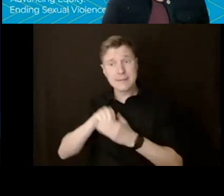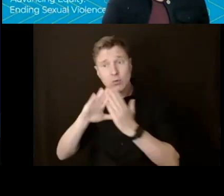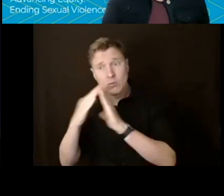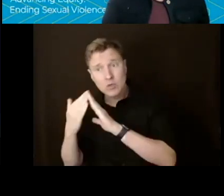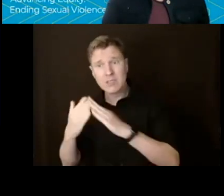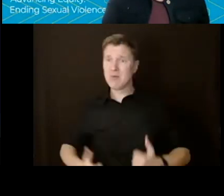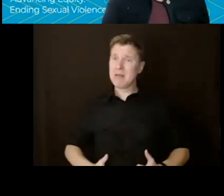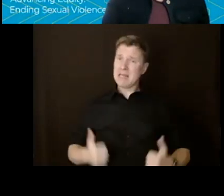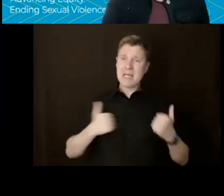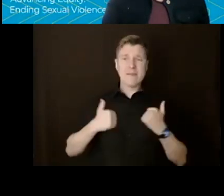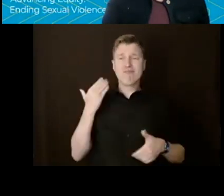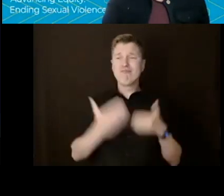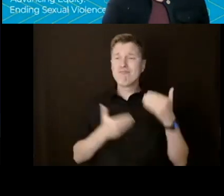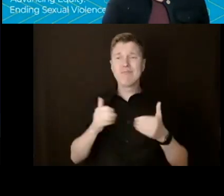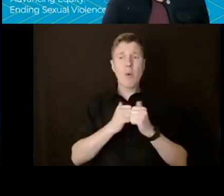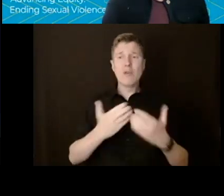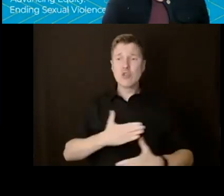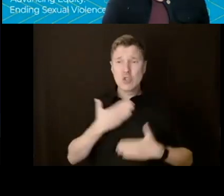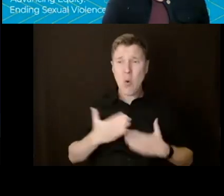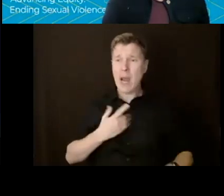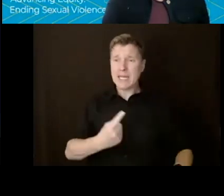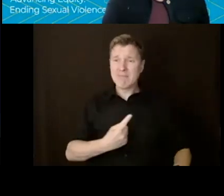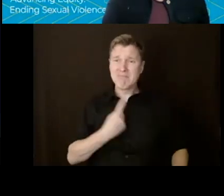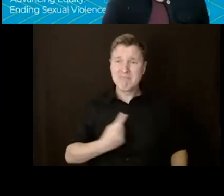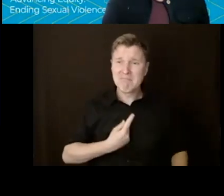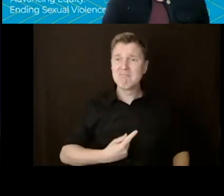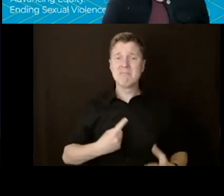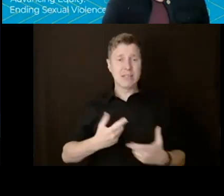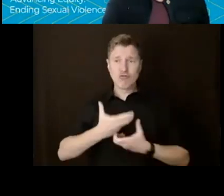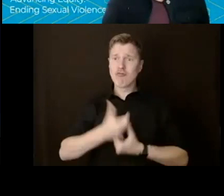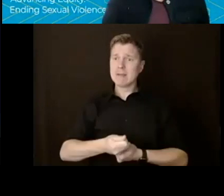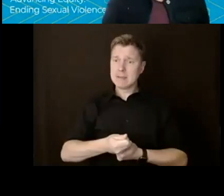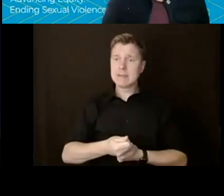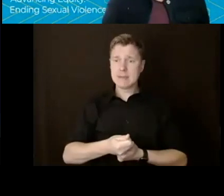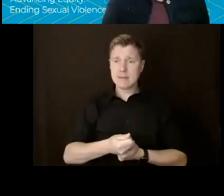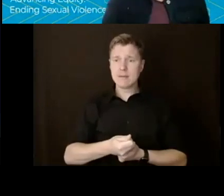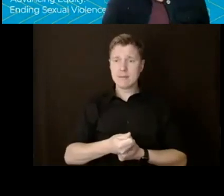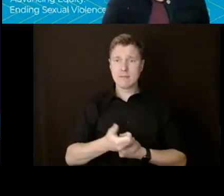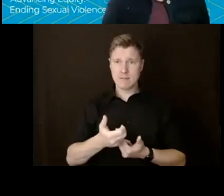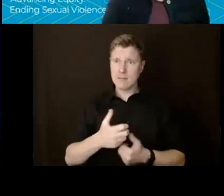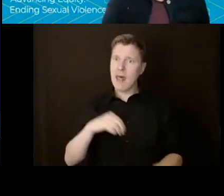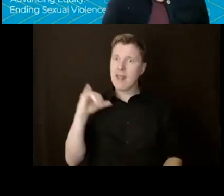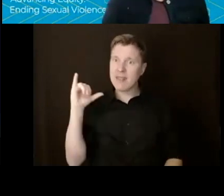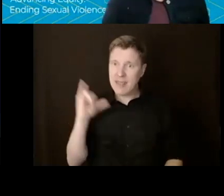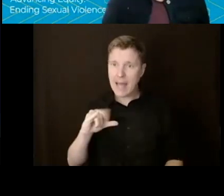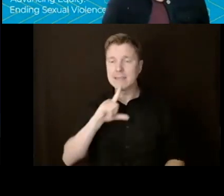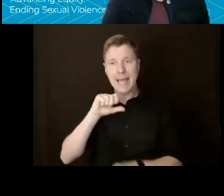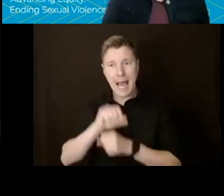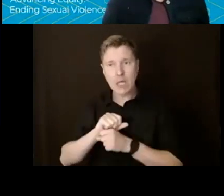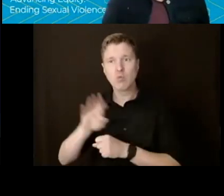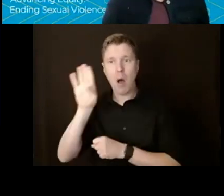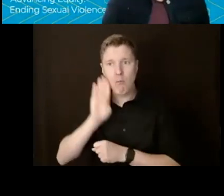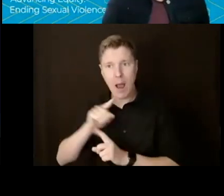life with joy and agency and trust, right? Those are the brownies that we have to talk